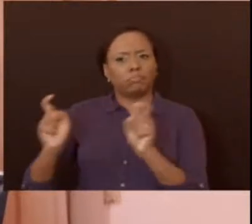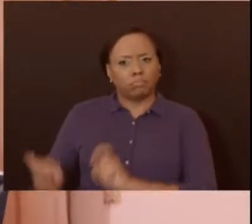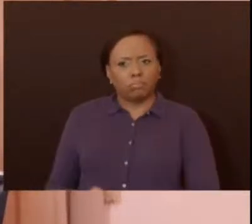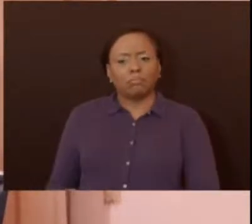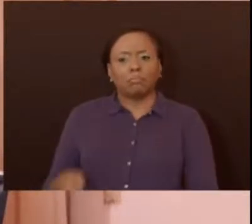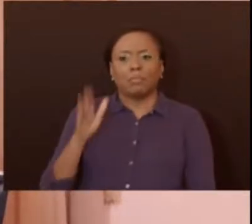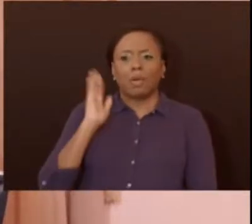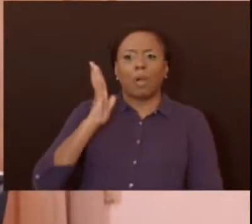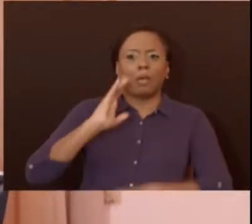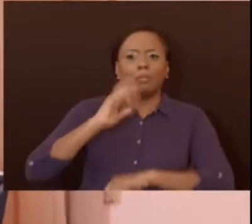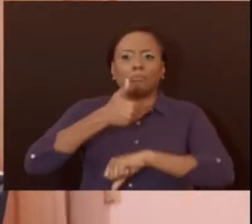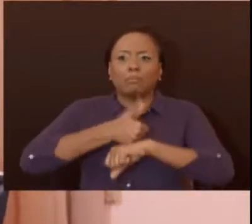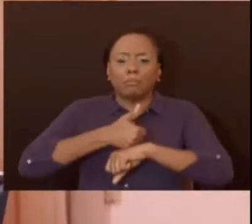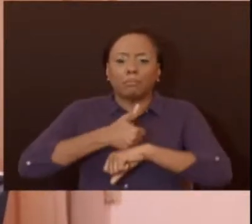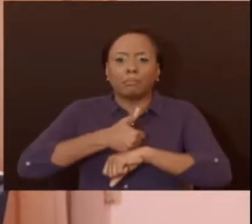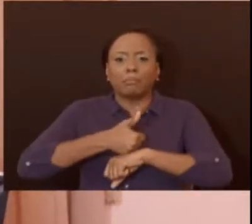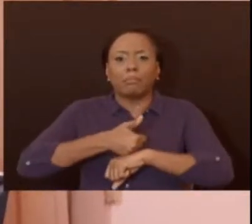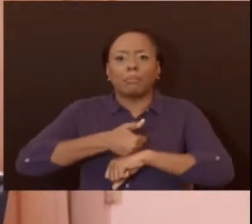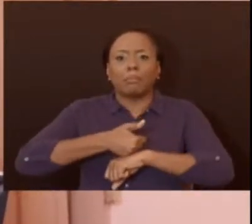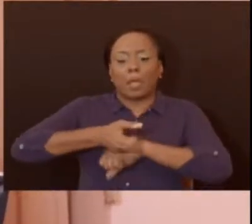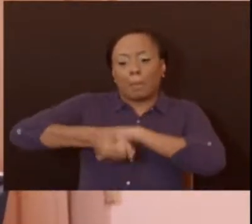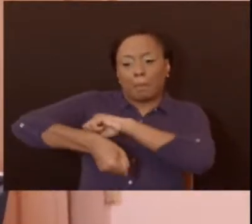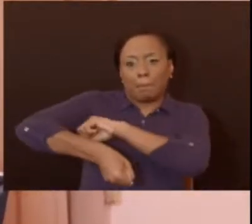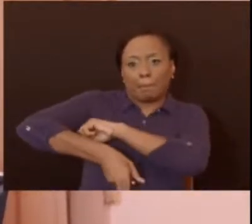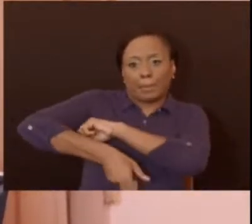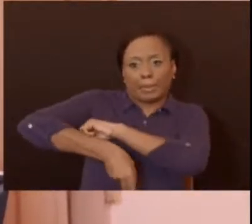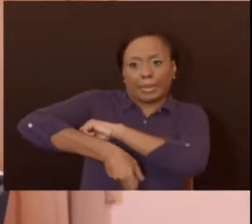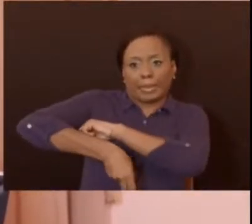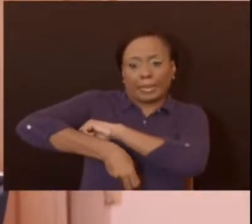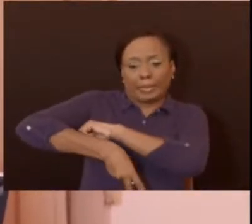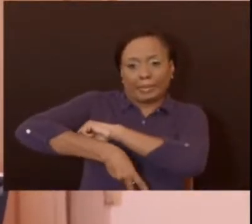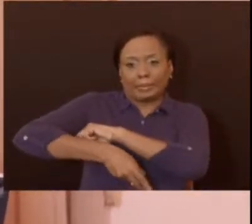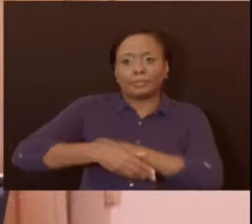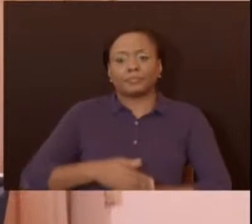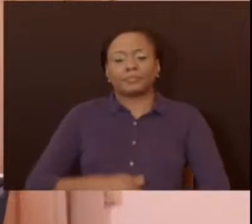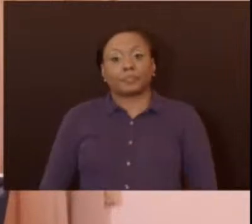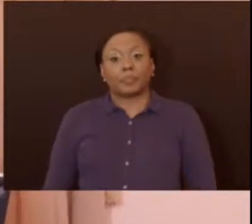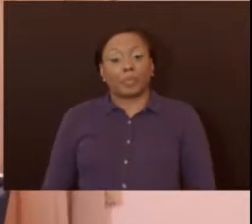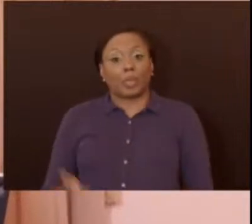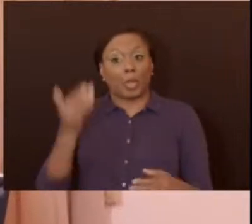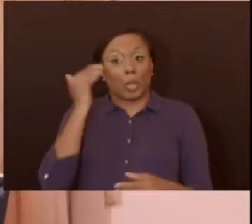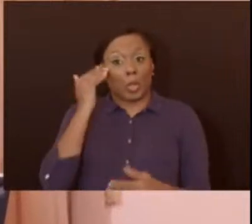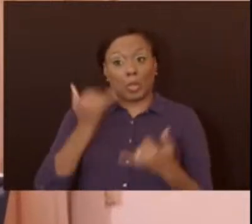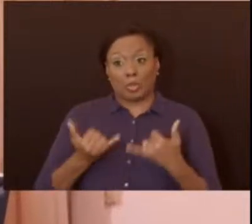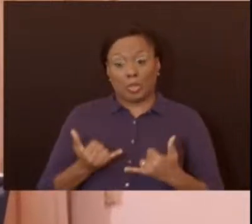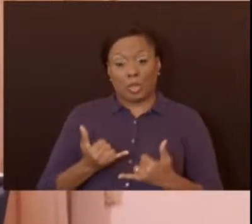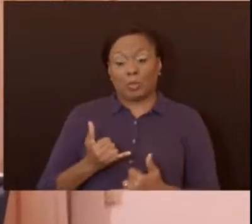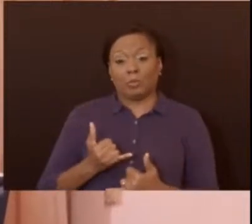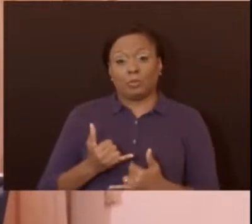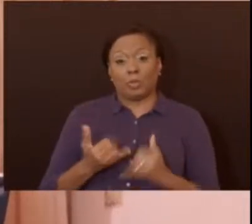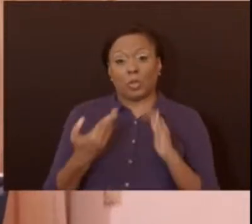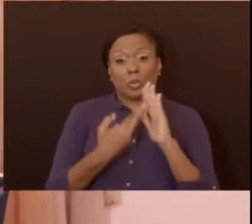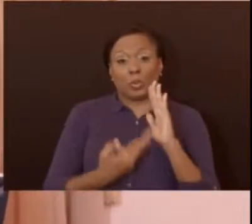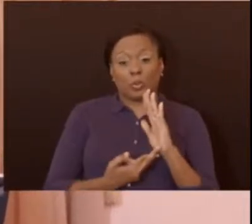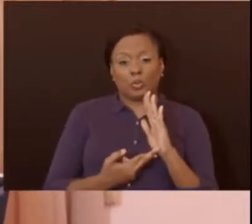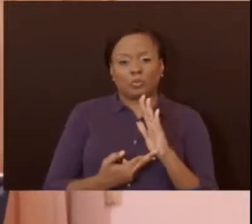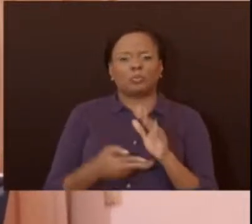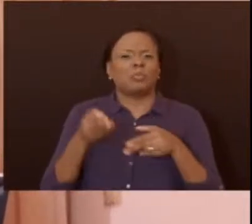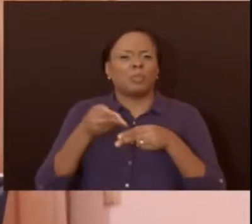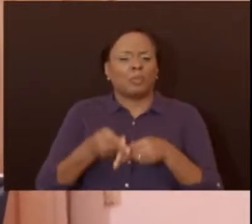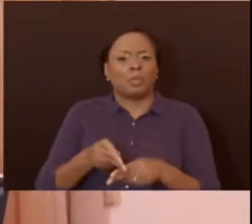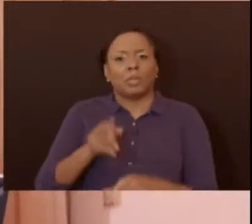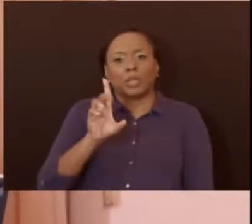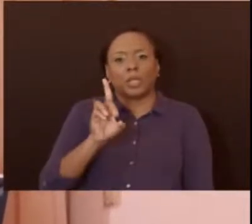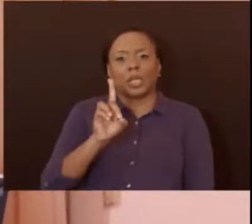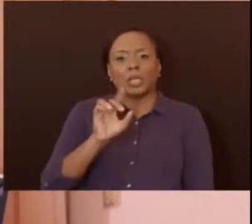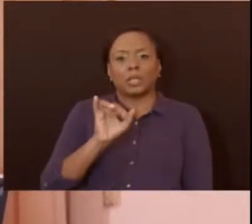would be implemented as of midnight tonight. You will know that we have a current directive, but because we have taken a decision